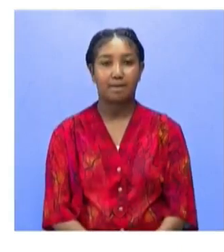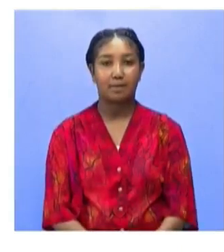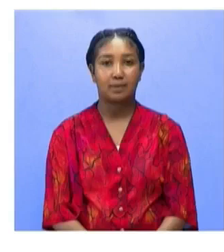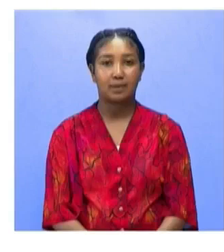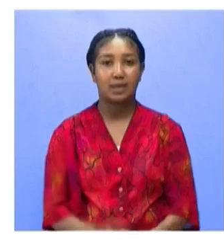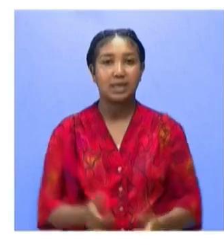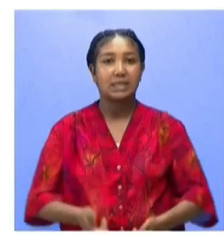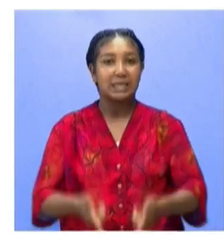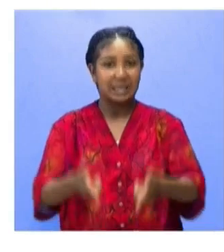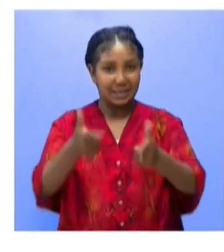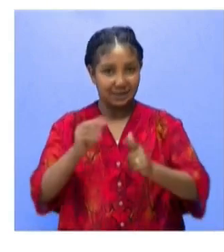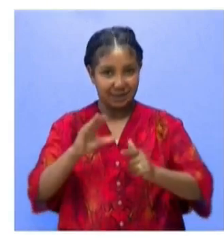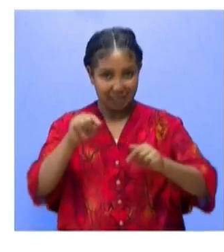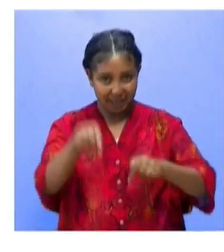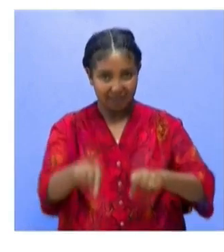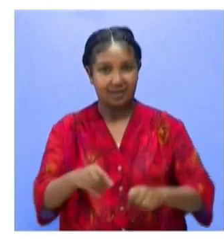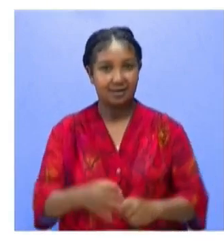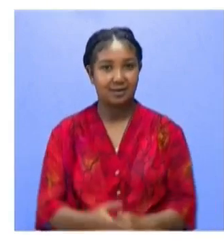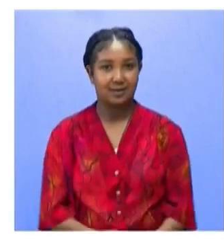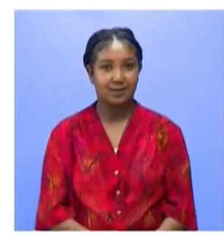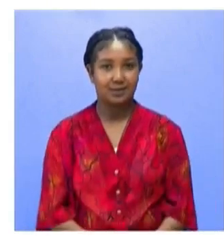lived here